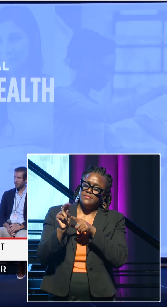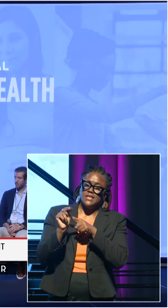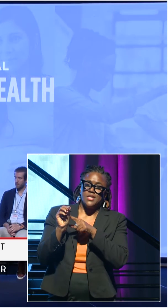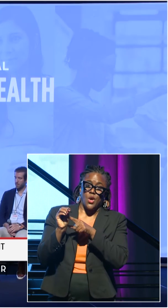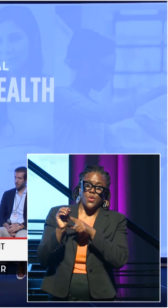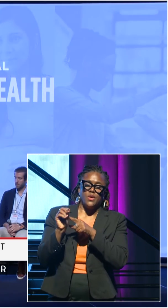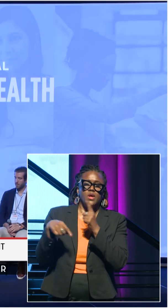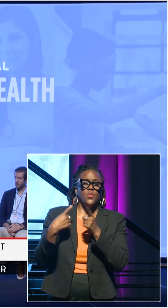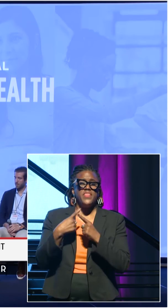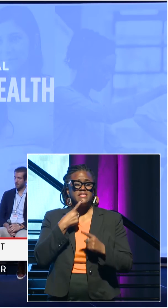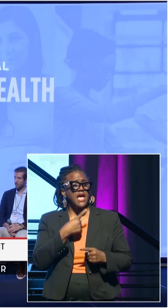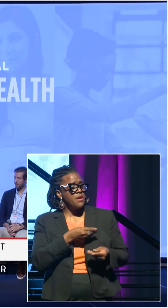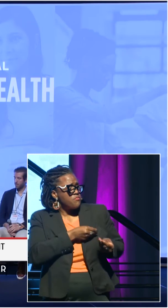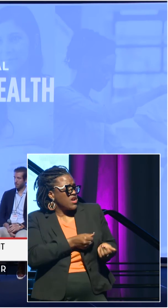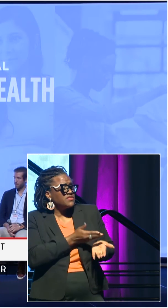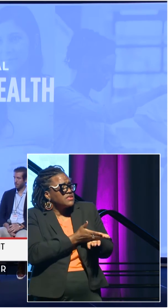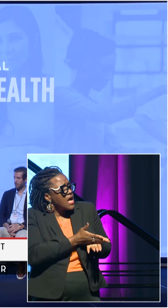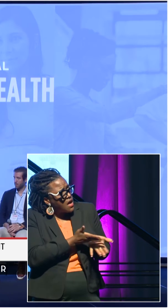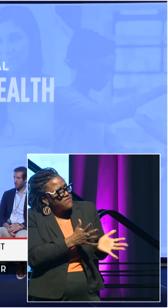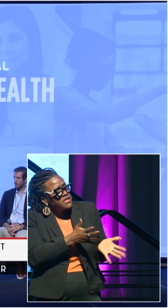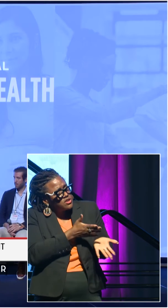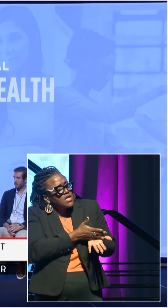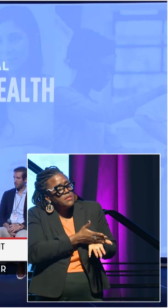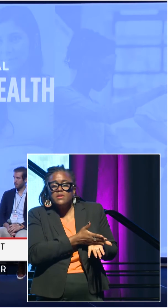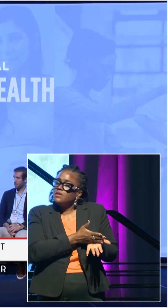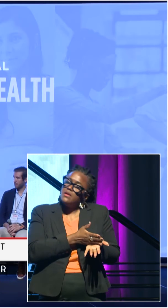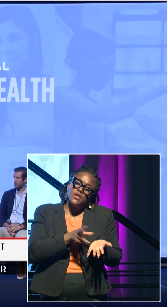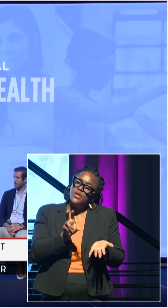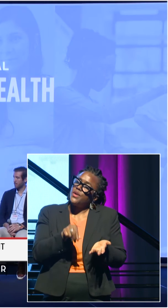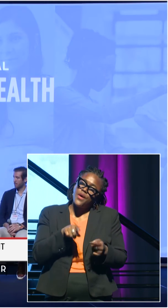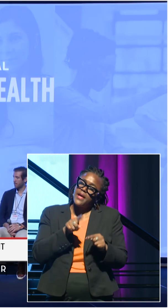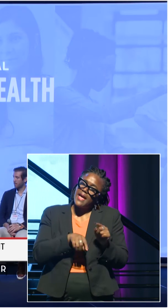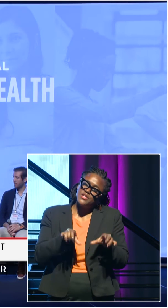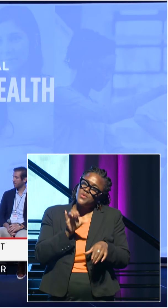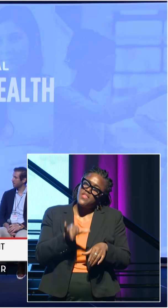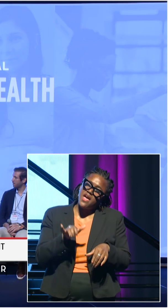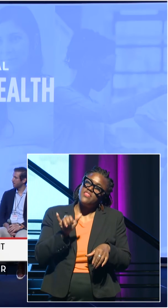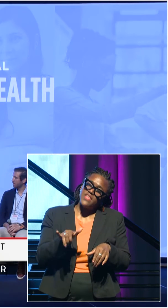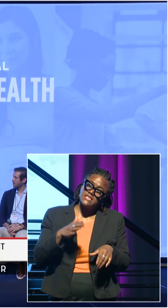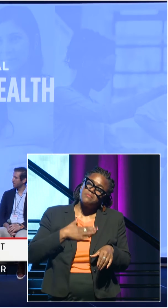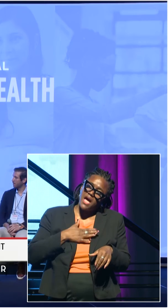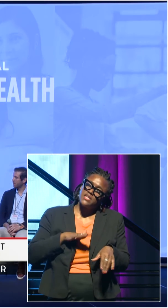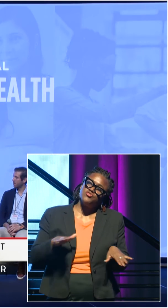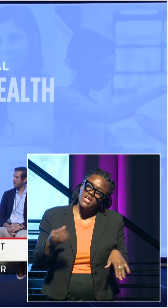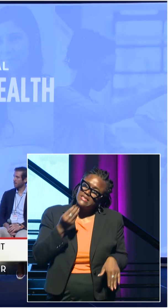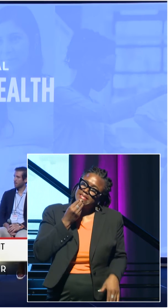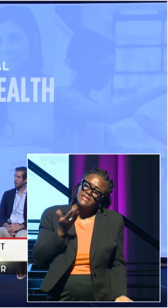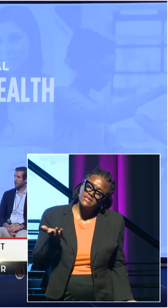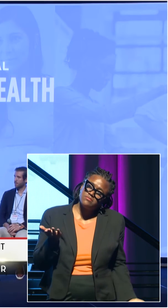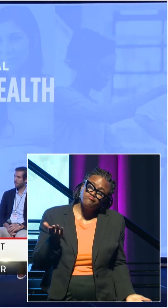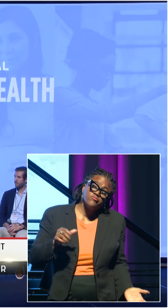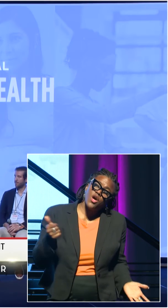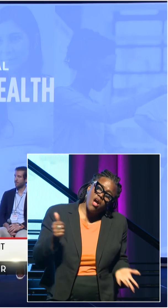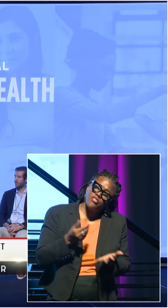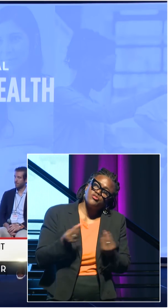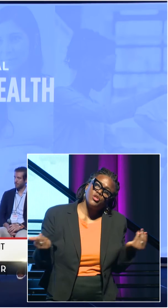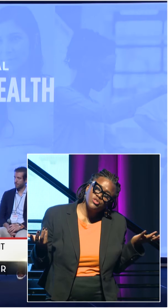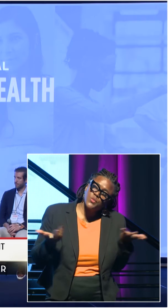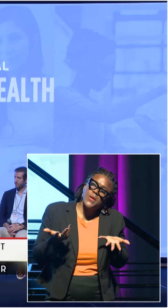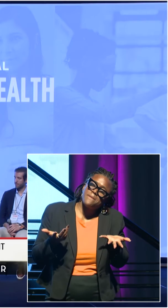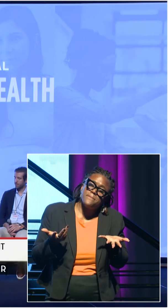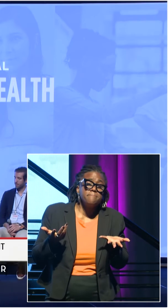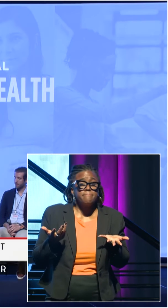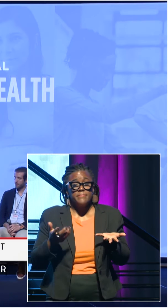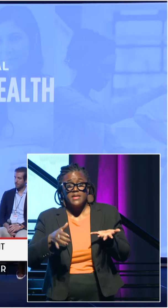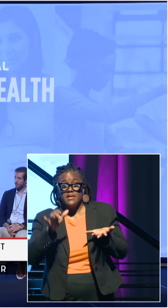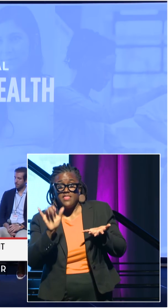When they say that, you're just going to have to stop breastfeeding. Well, no, I can't do that because that's how my child eats. So what's the other solution?